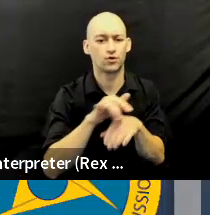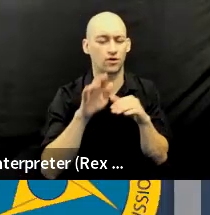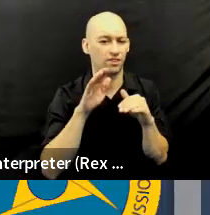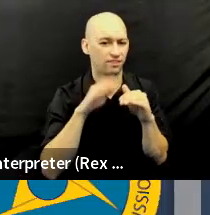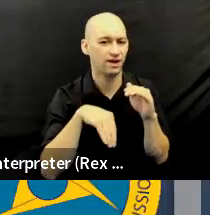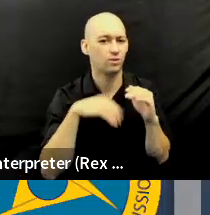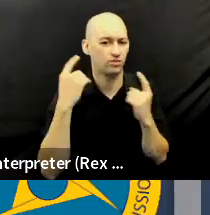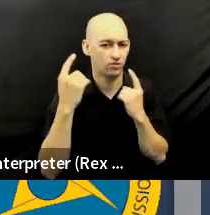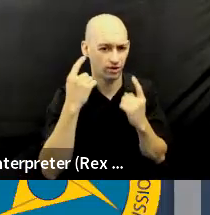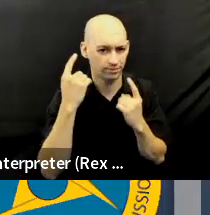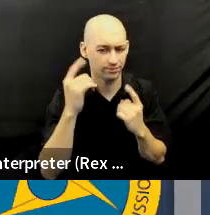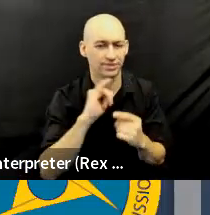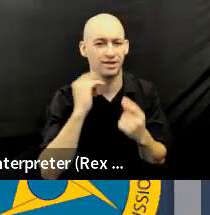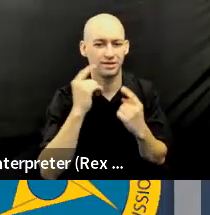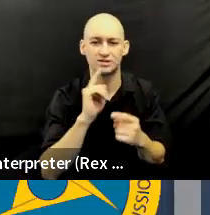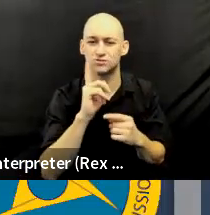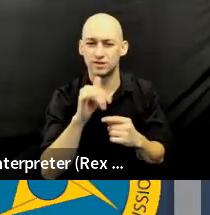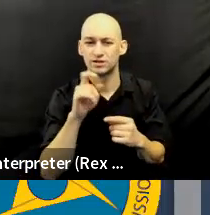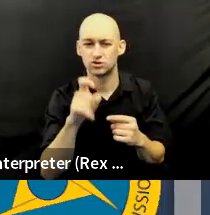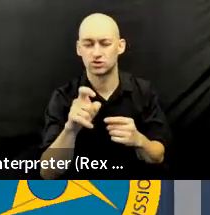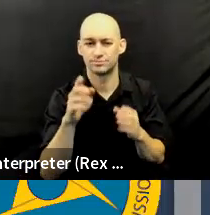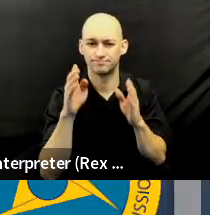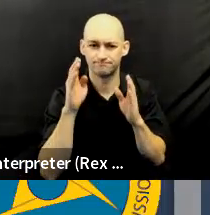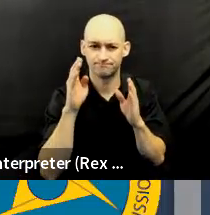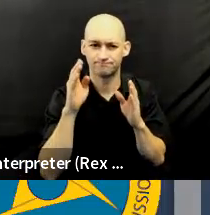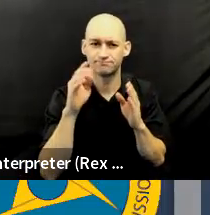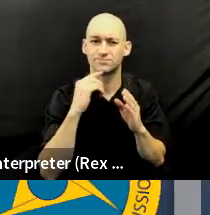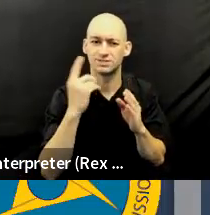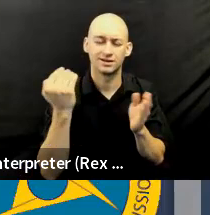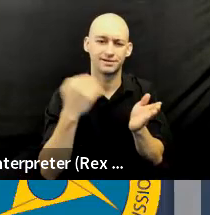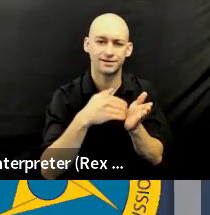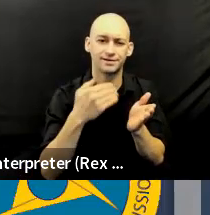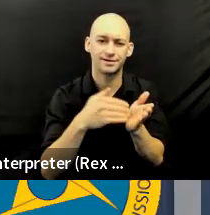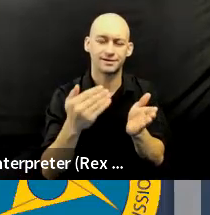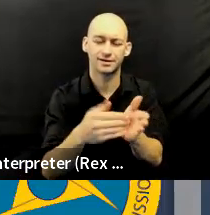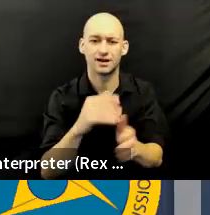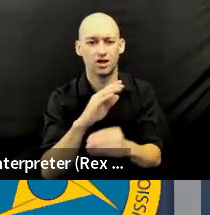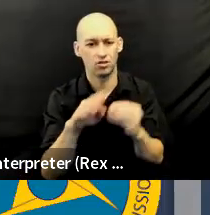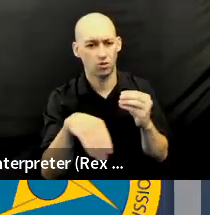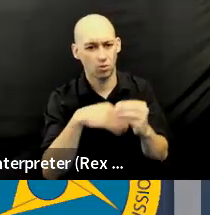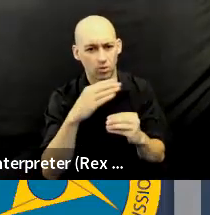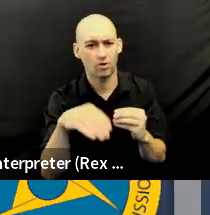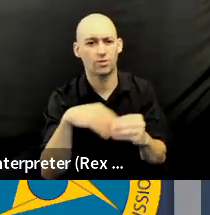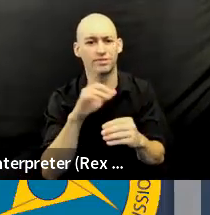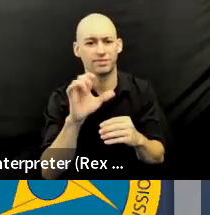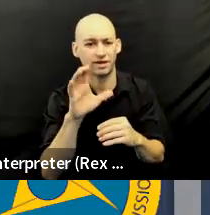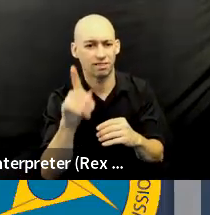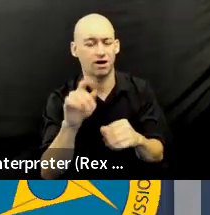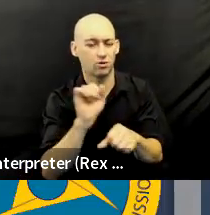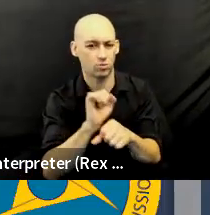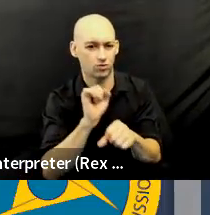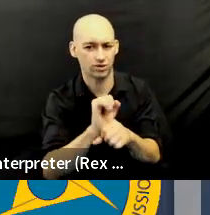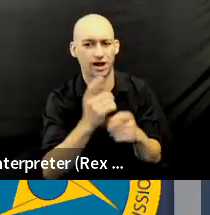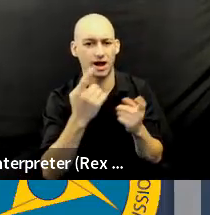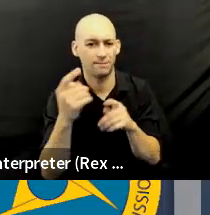I think it really is something that should be stated over and over again, that the round-the-clock work that was happening with